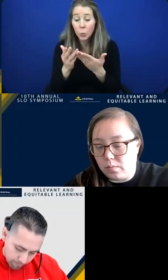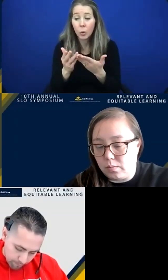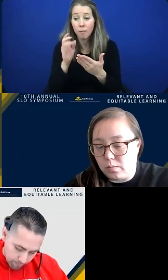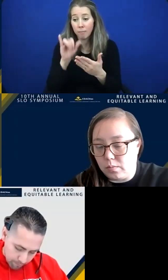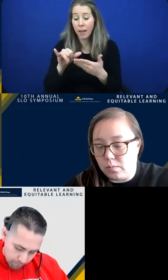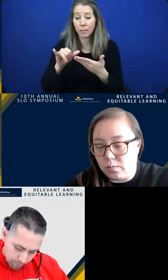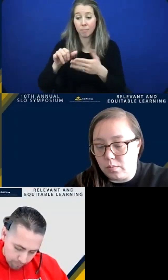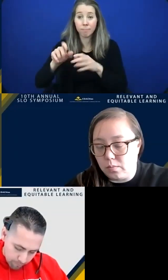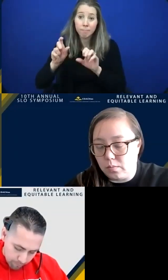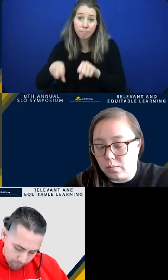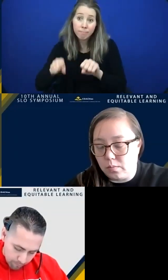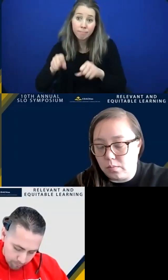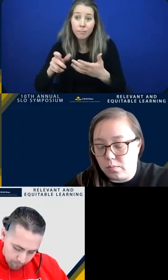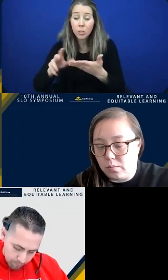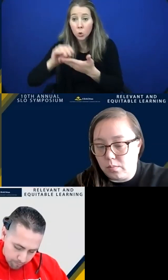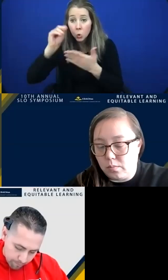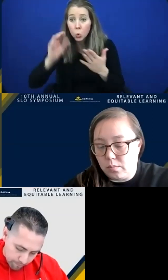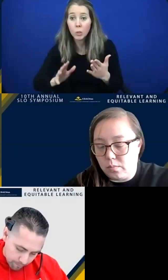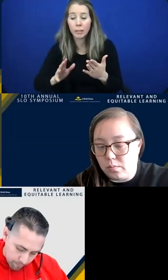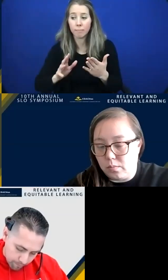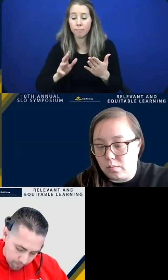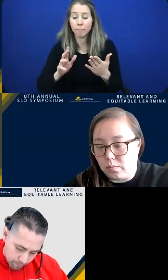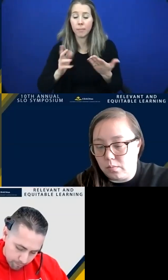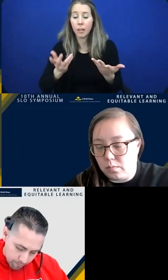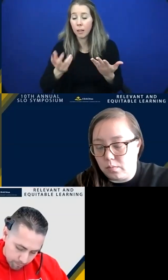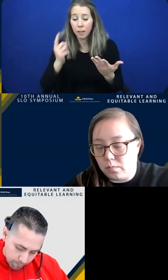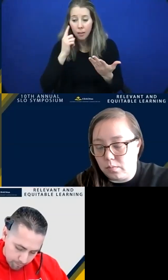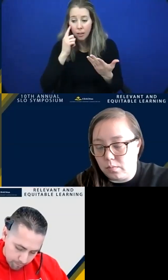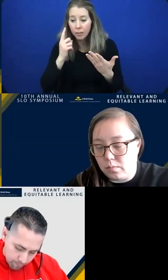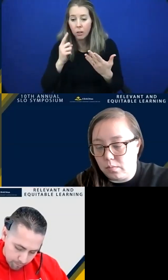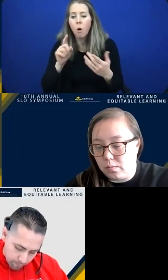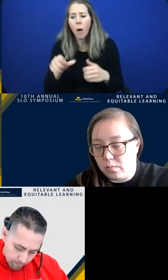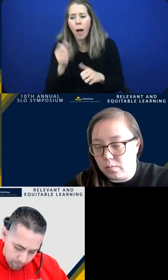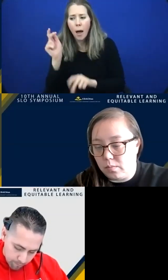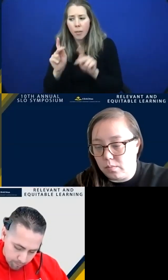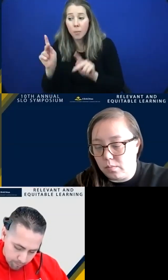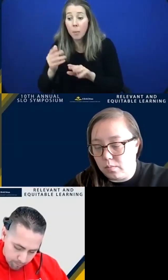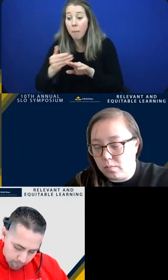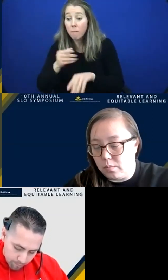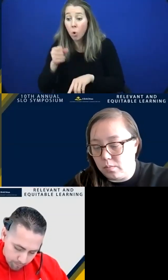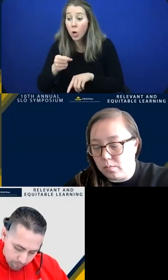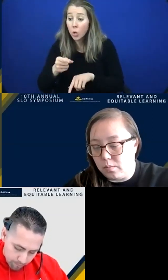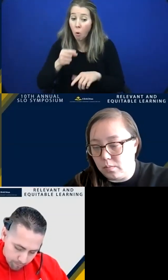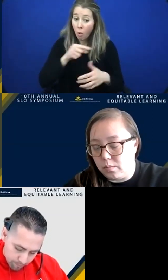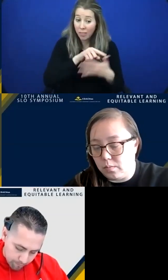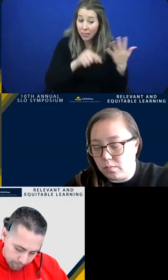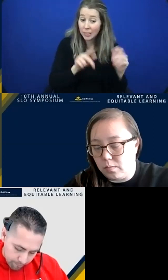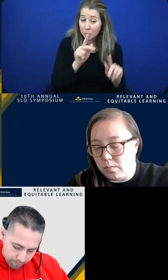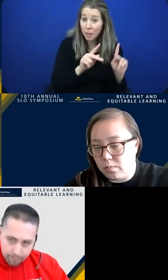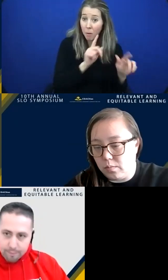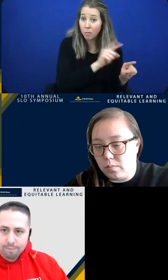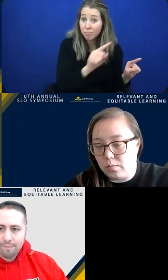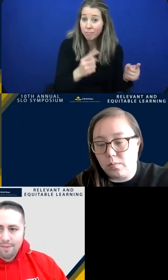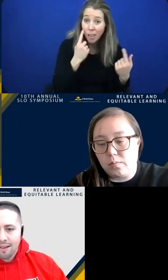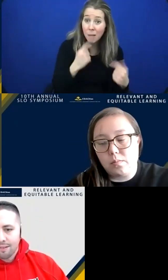that prospective student is, look at how these other folks who came here before you, look at how they've succeeded.